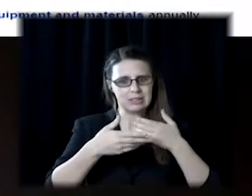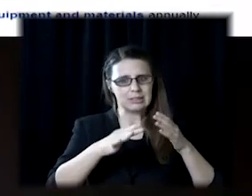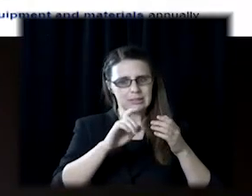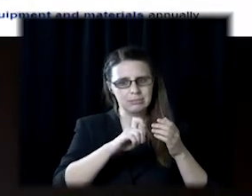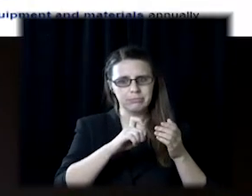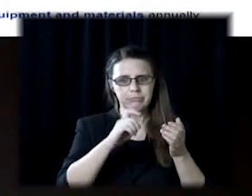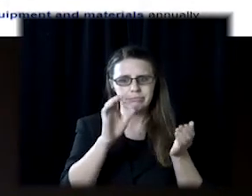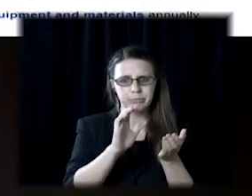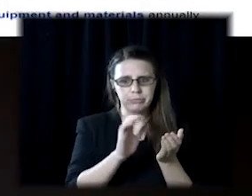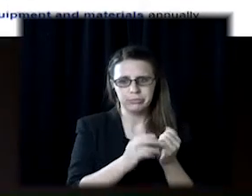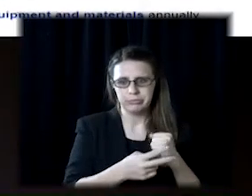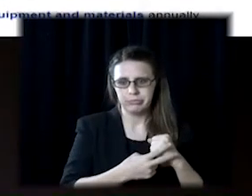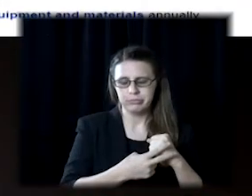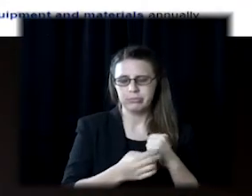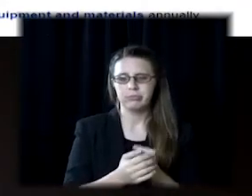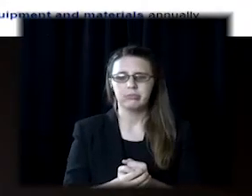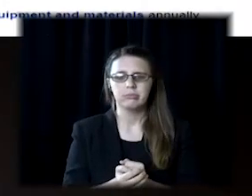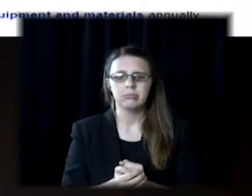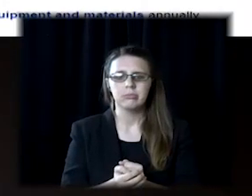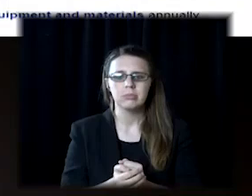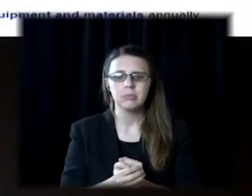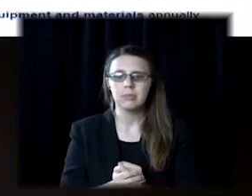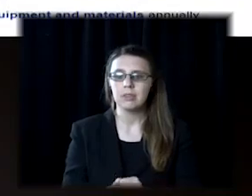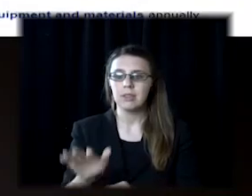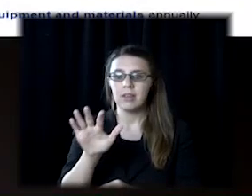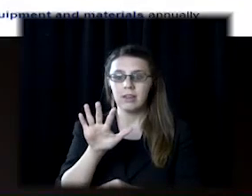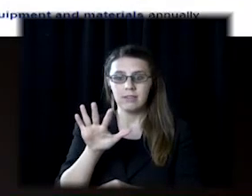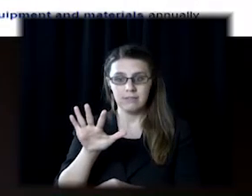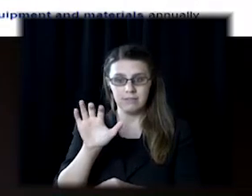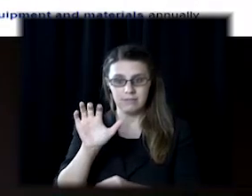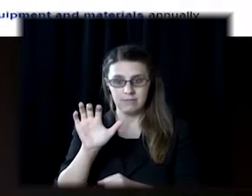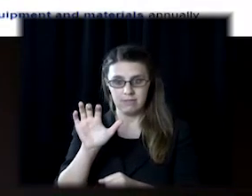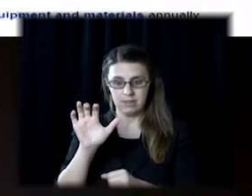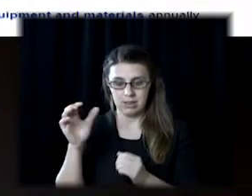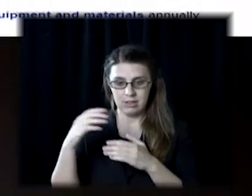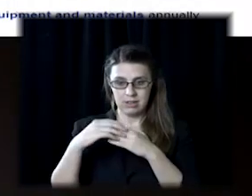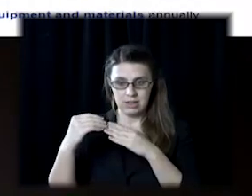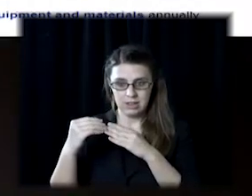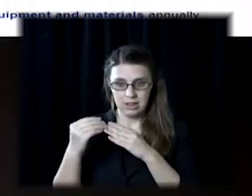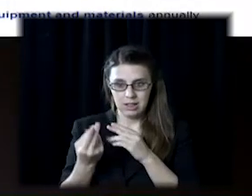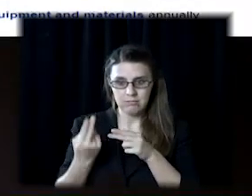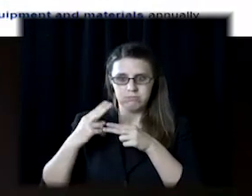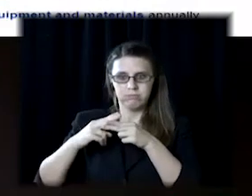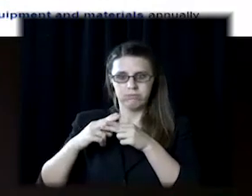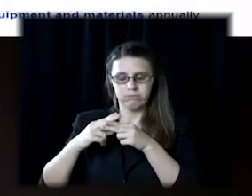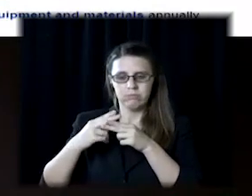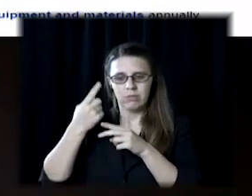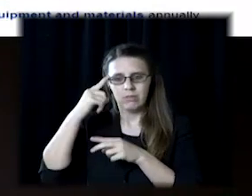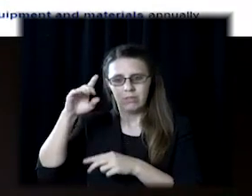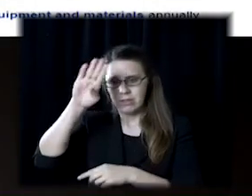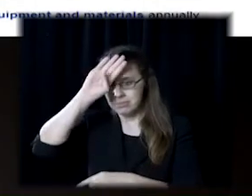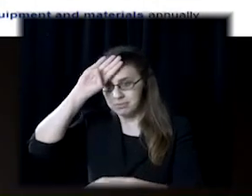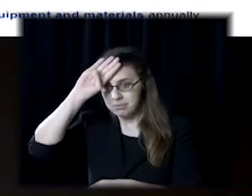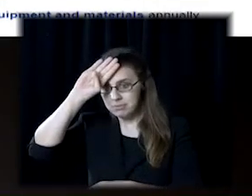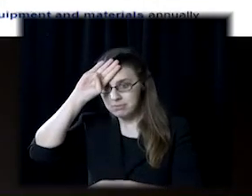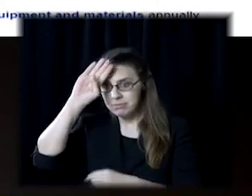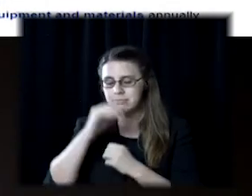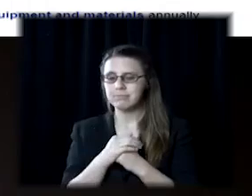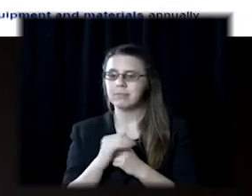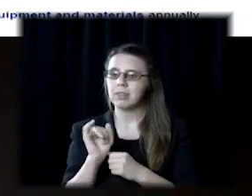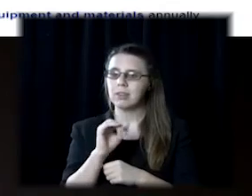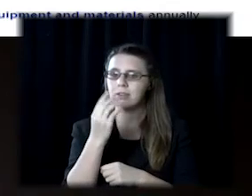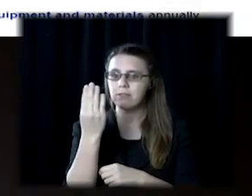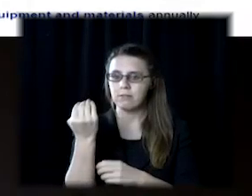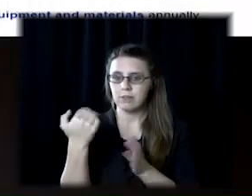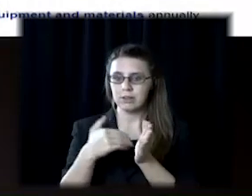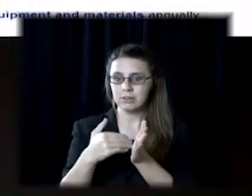fiscal plan provides a $500 salary increase for all firefighters, in addition to providing almost $14 million in general fund